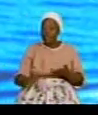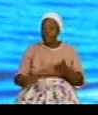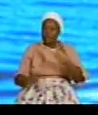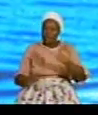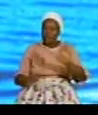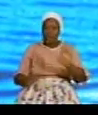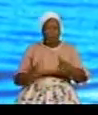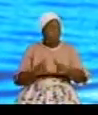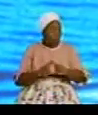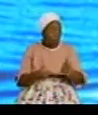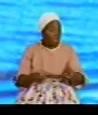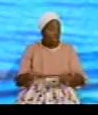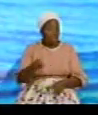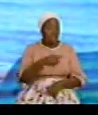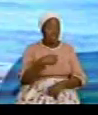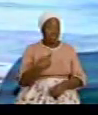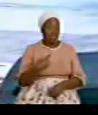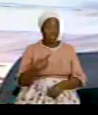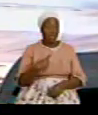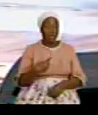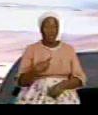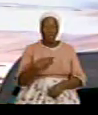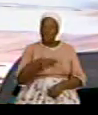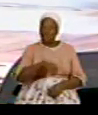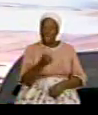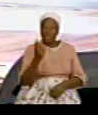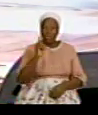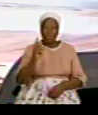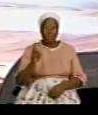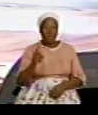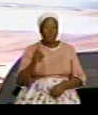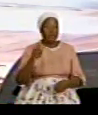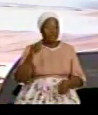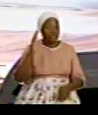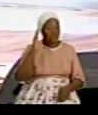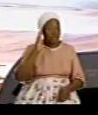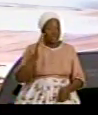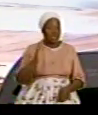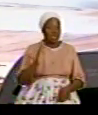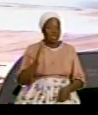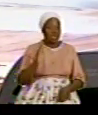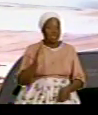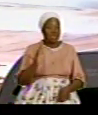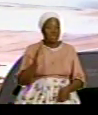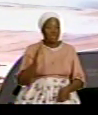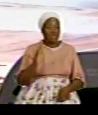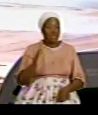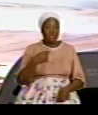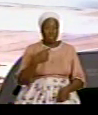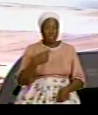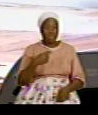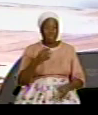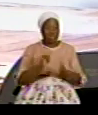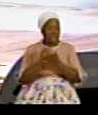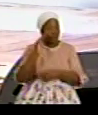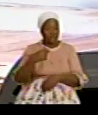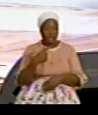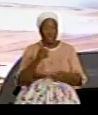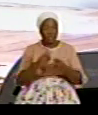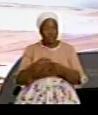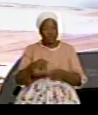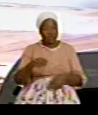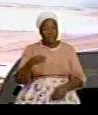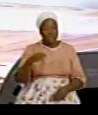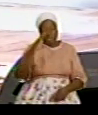but ye say, whosoever shall say to his father or his